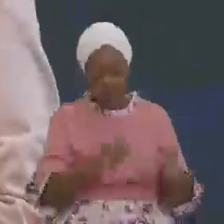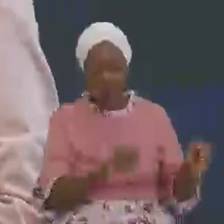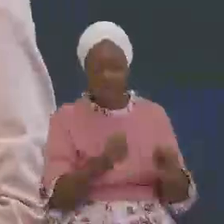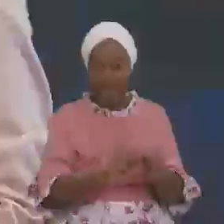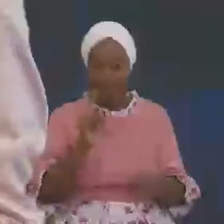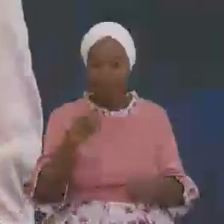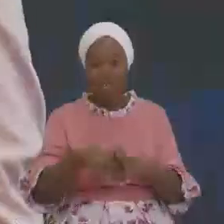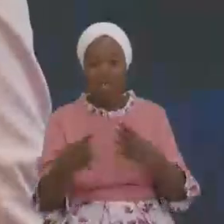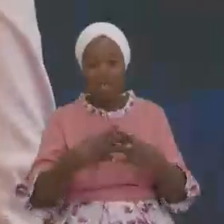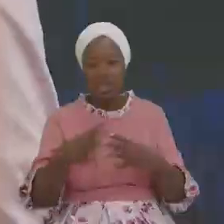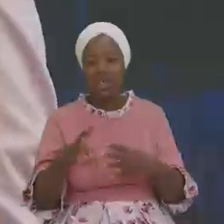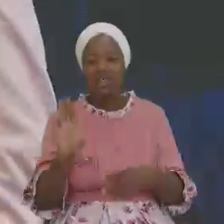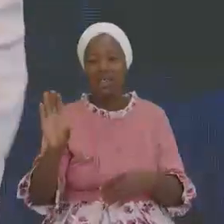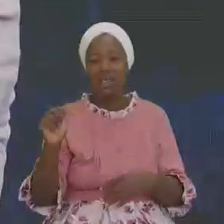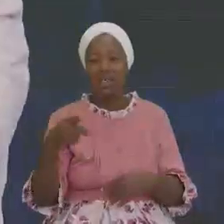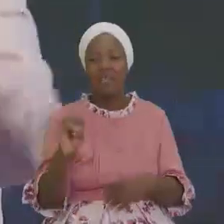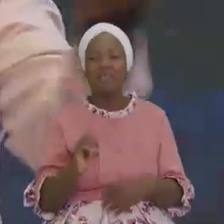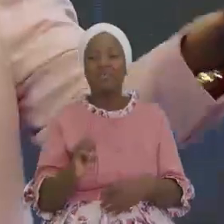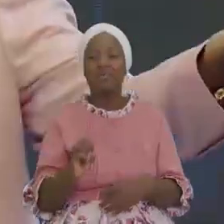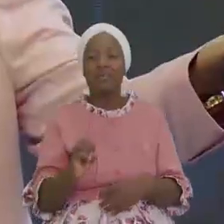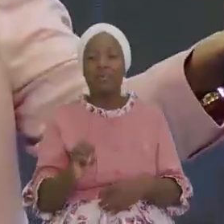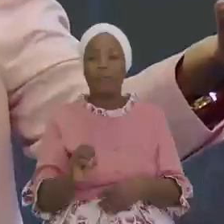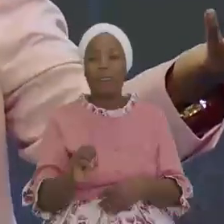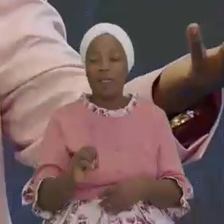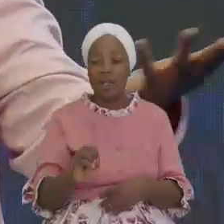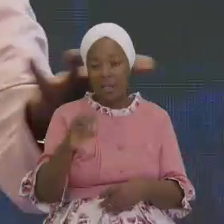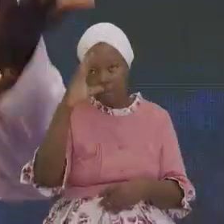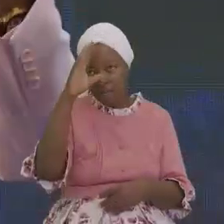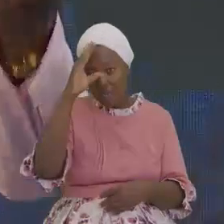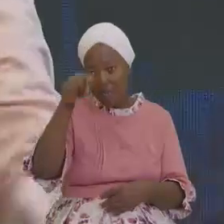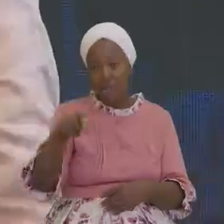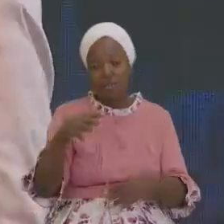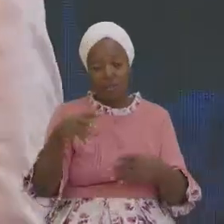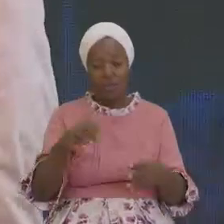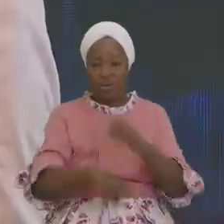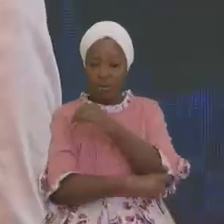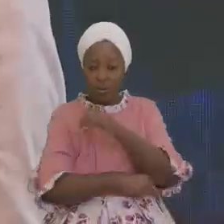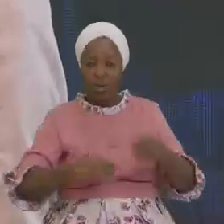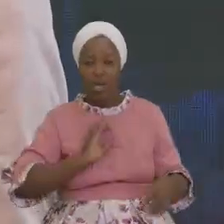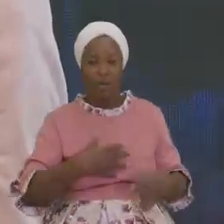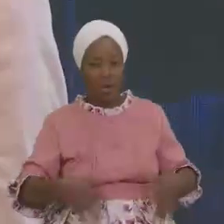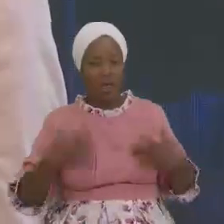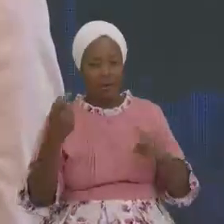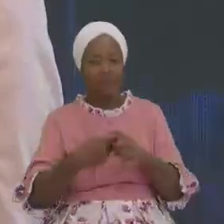cage. He stole our hearts, our life from God.